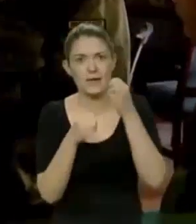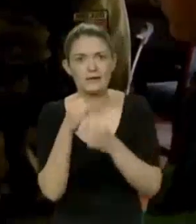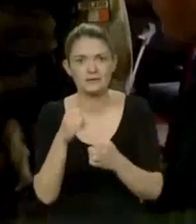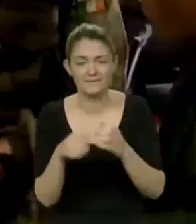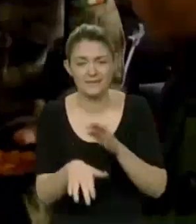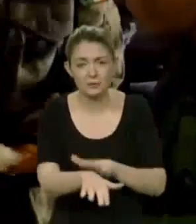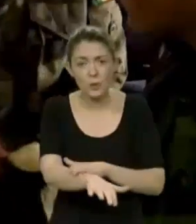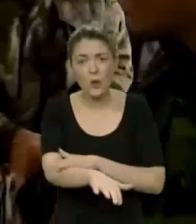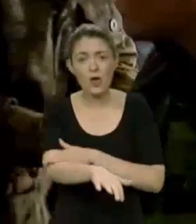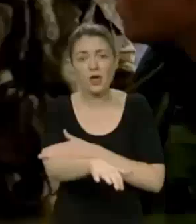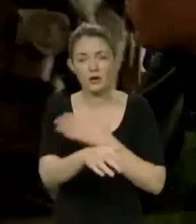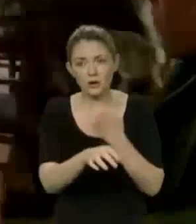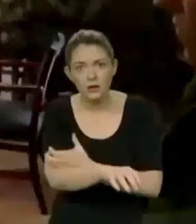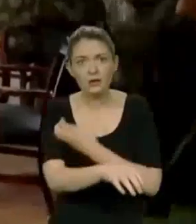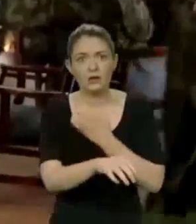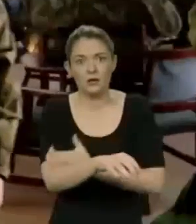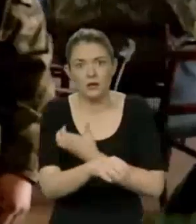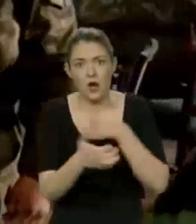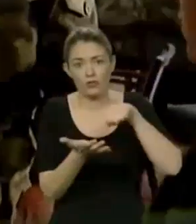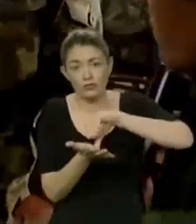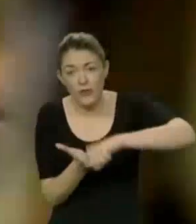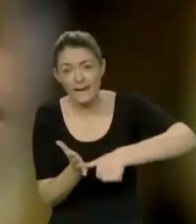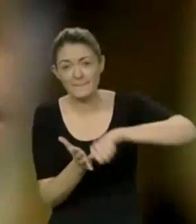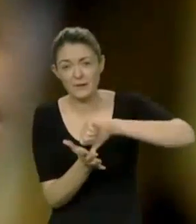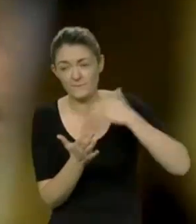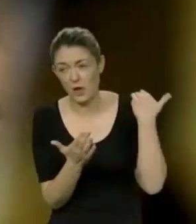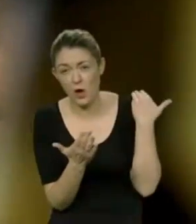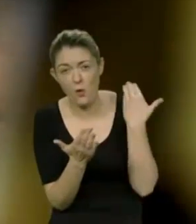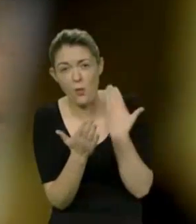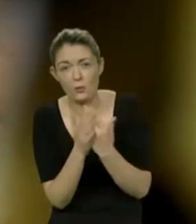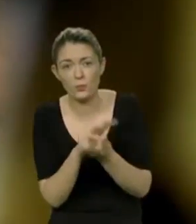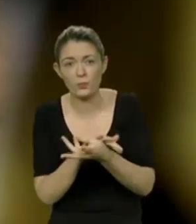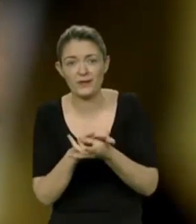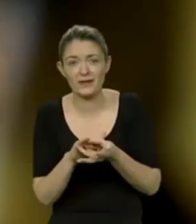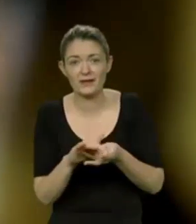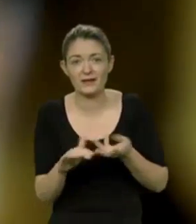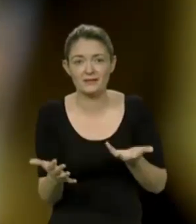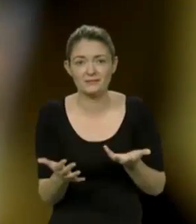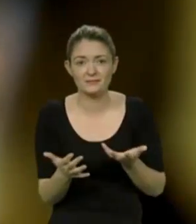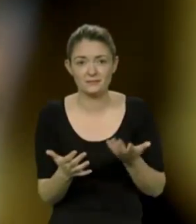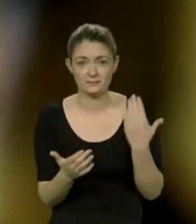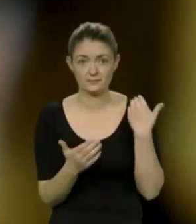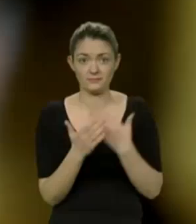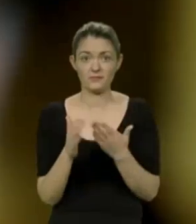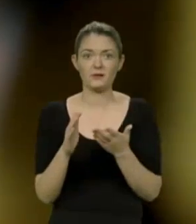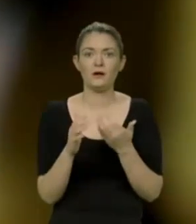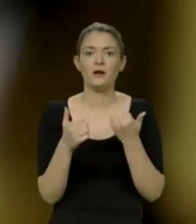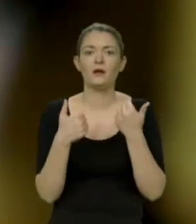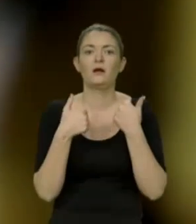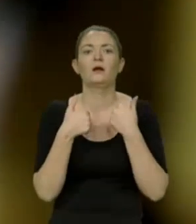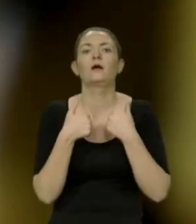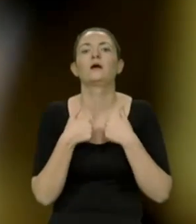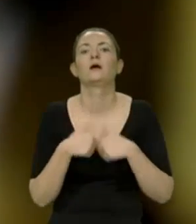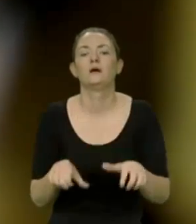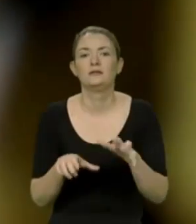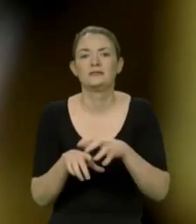It feels so long because you're constantly under their thumb for the whole week. If they've given you any leeway, it's completely taken away at the Glen. Anything